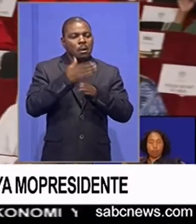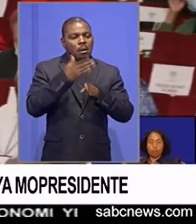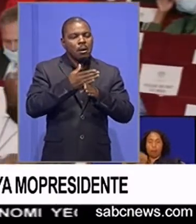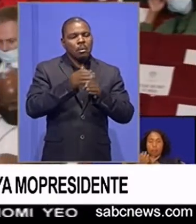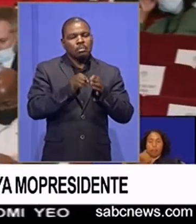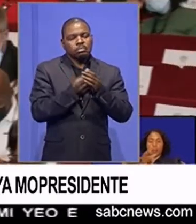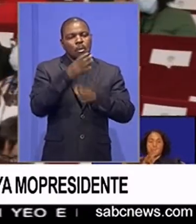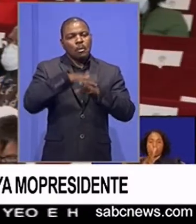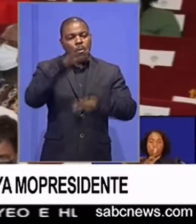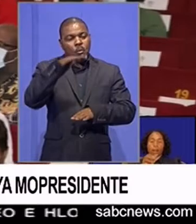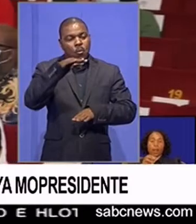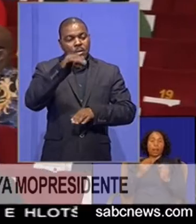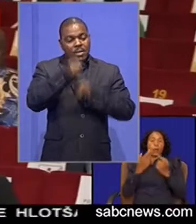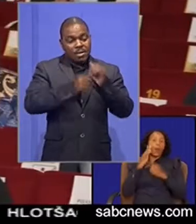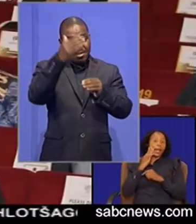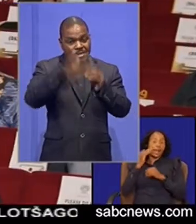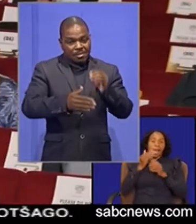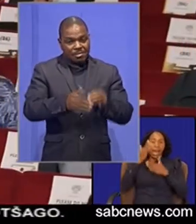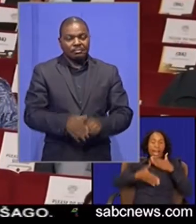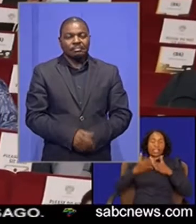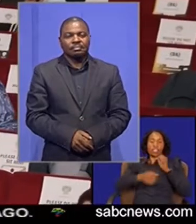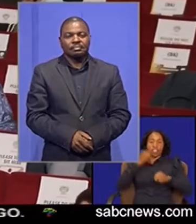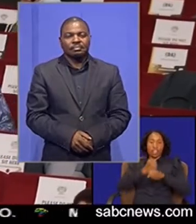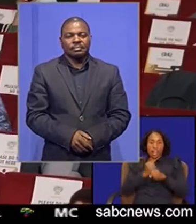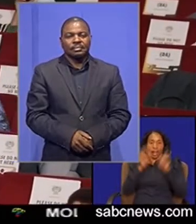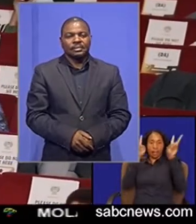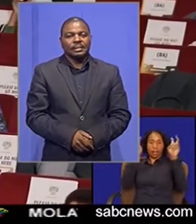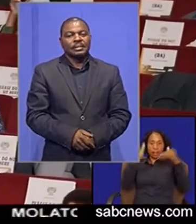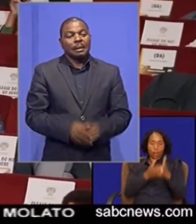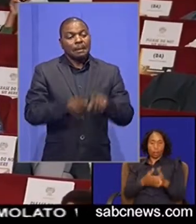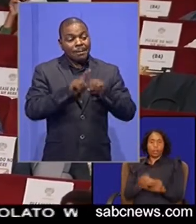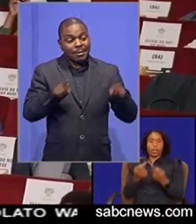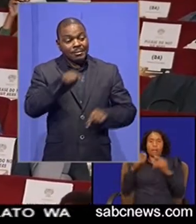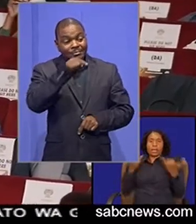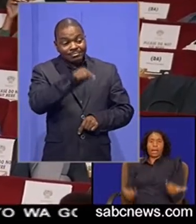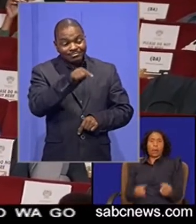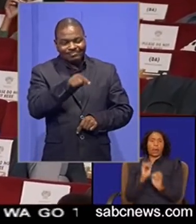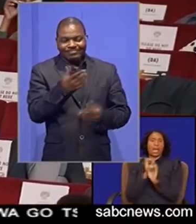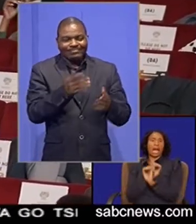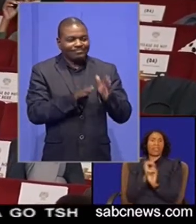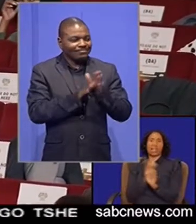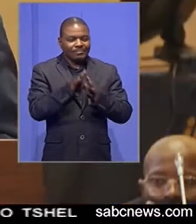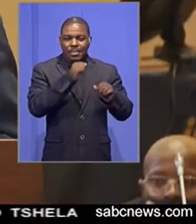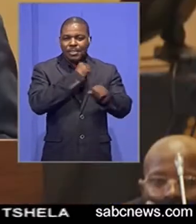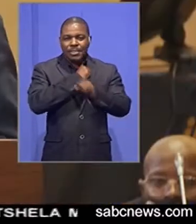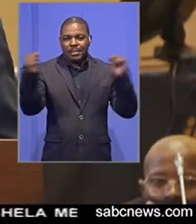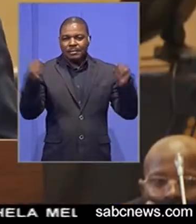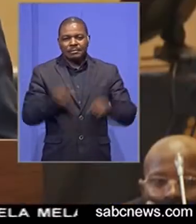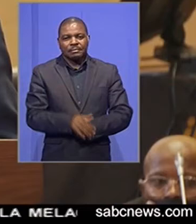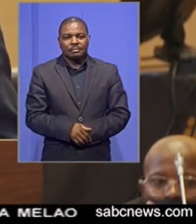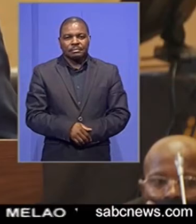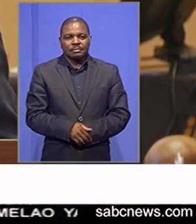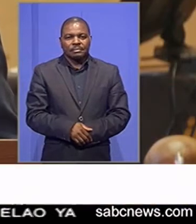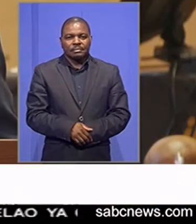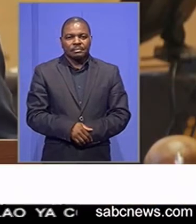of the year, close quote. That strong recovery in unemployment was nowhere to be seen.